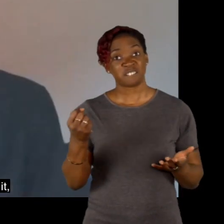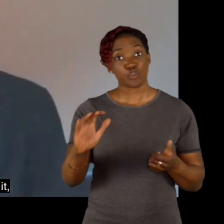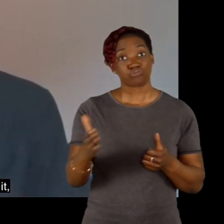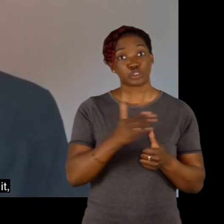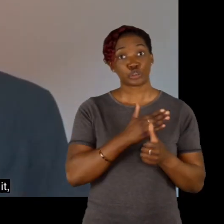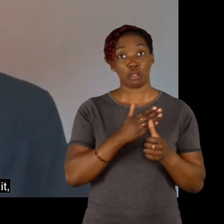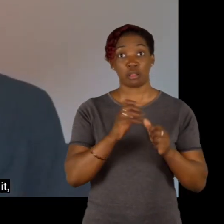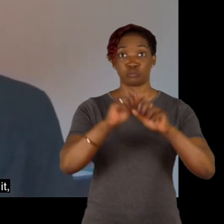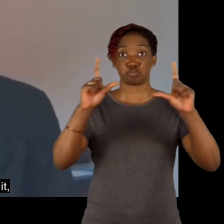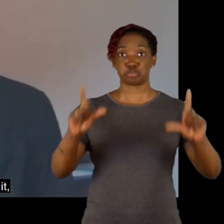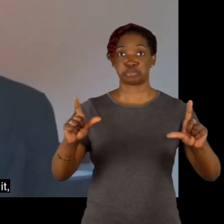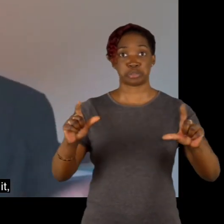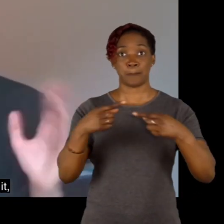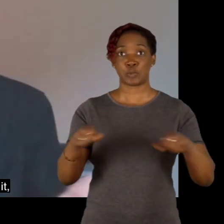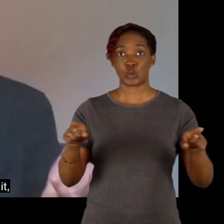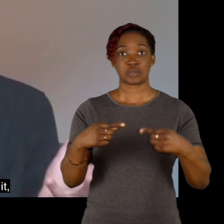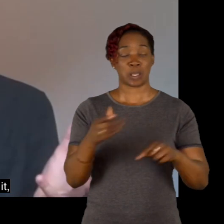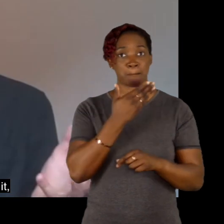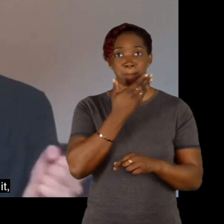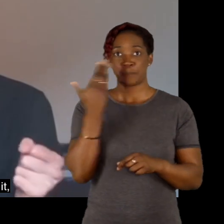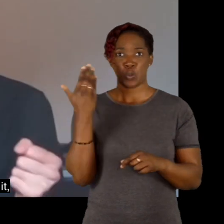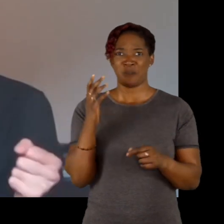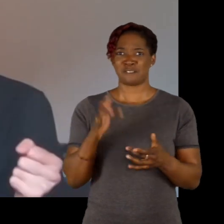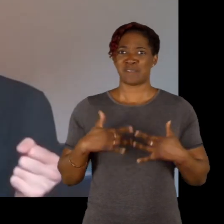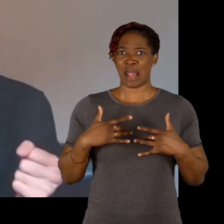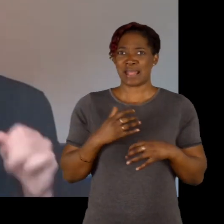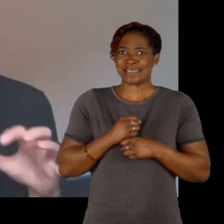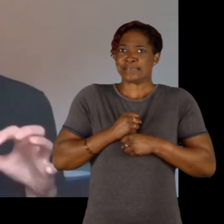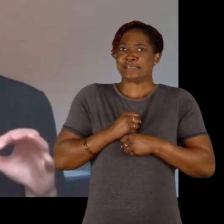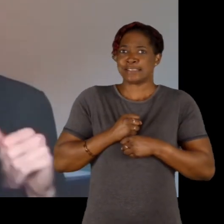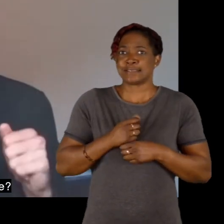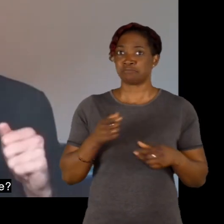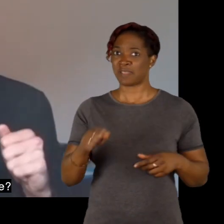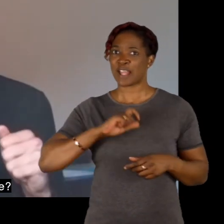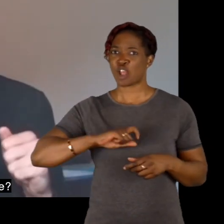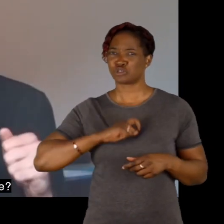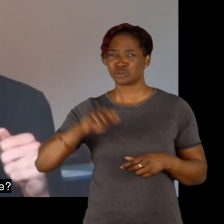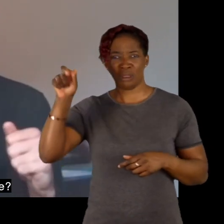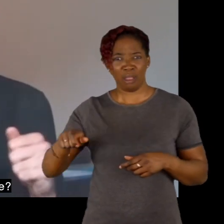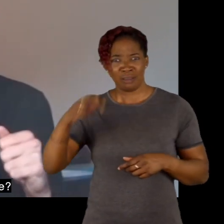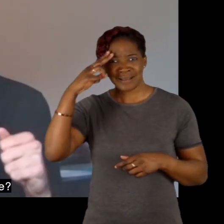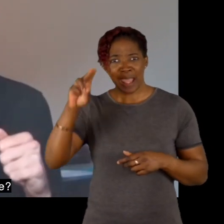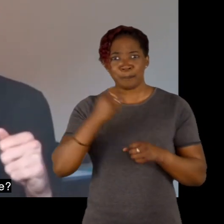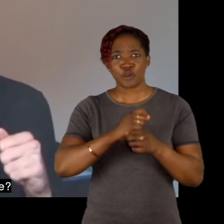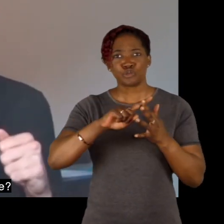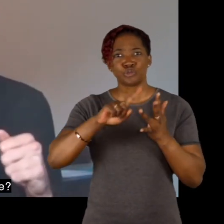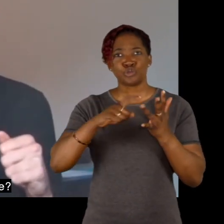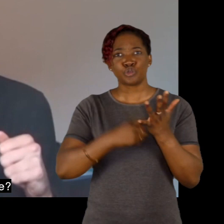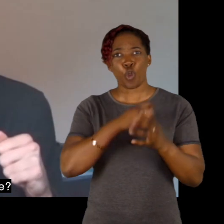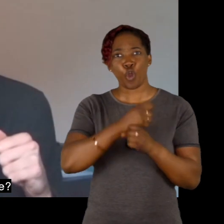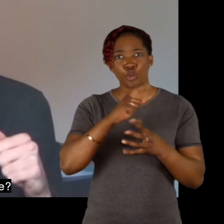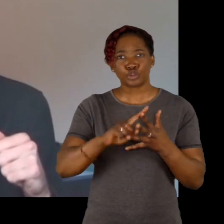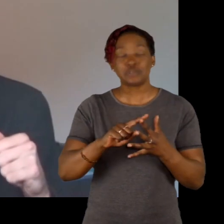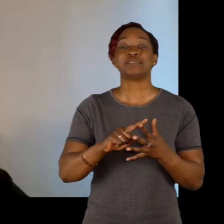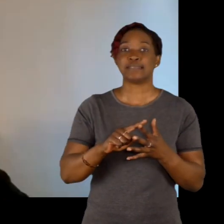So yeah, we got the original version, no music on it, quite a tense tone, and we saw the main character is his name